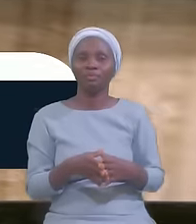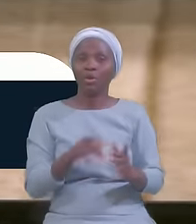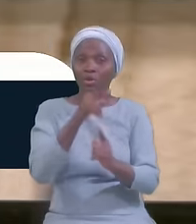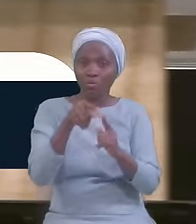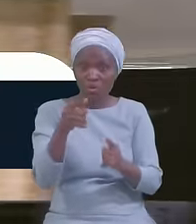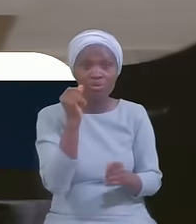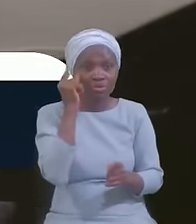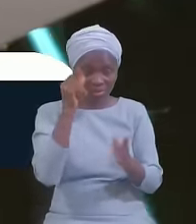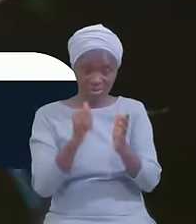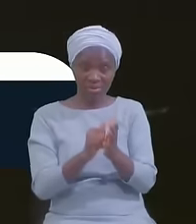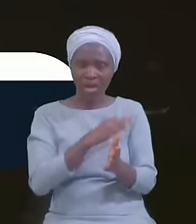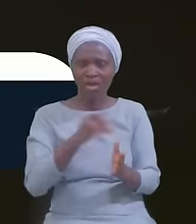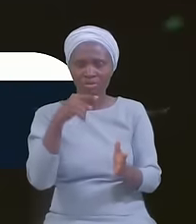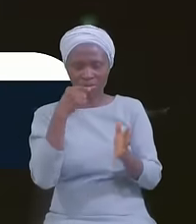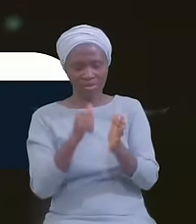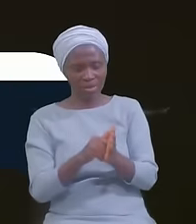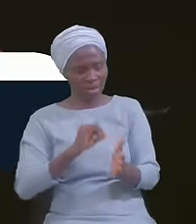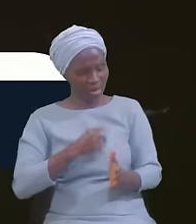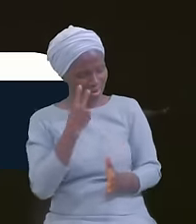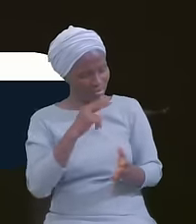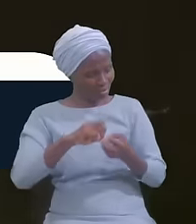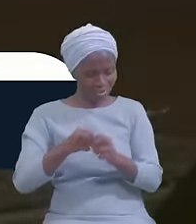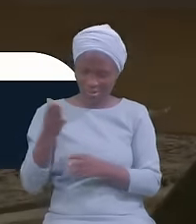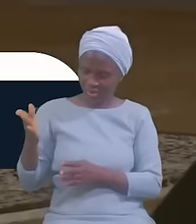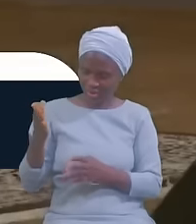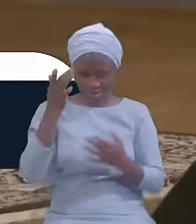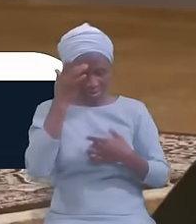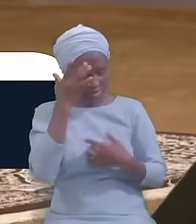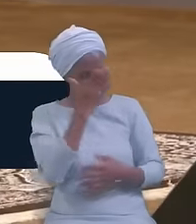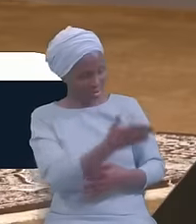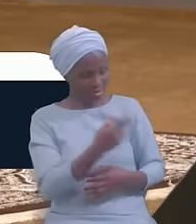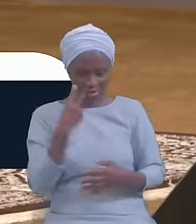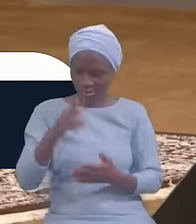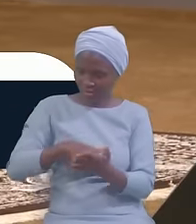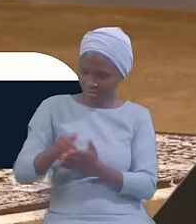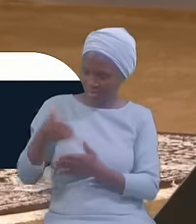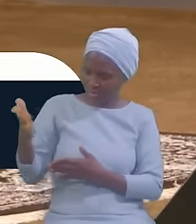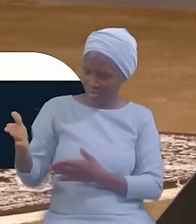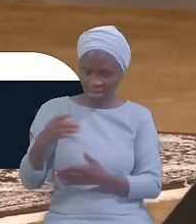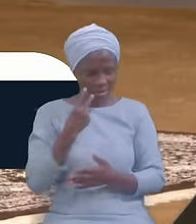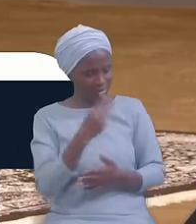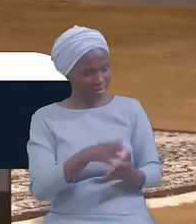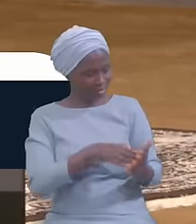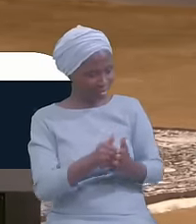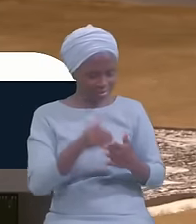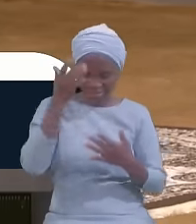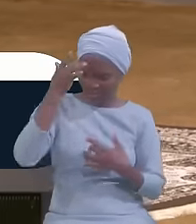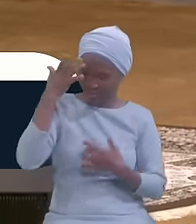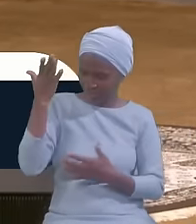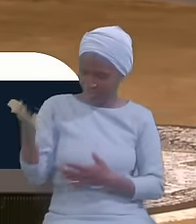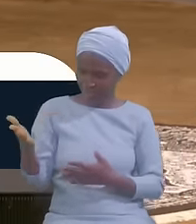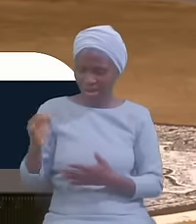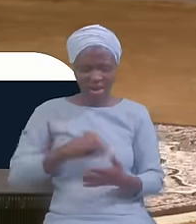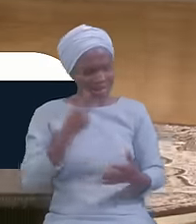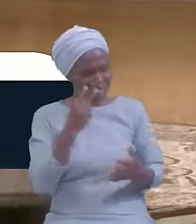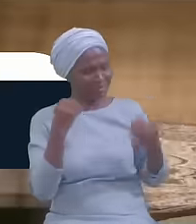you see, yes, I see problem there, I see sickness there, I see infirmity there, I see weakness, I see whatever, and